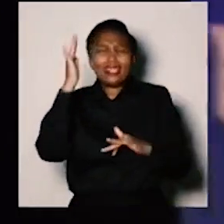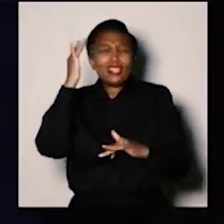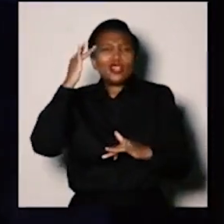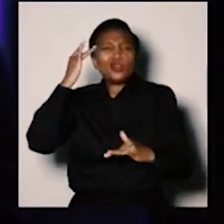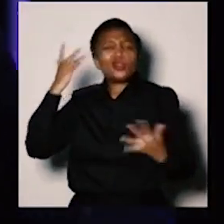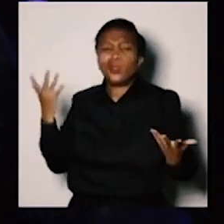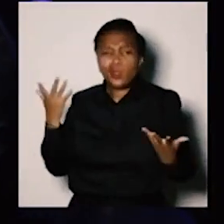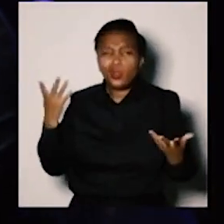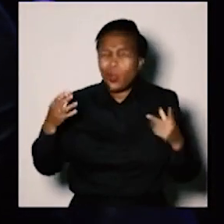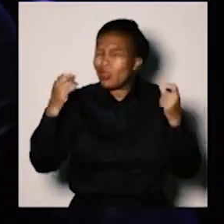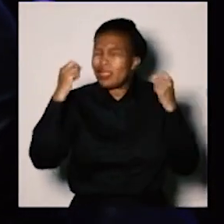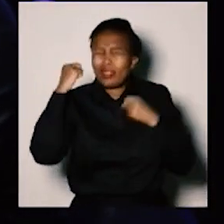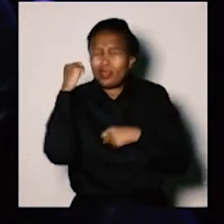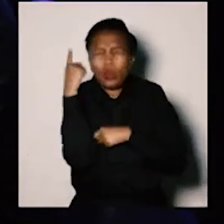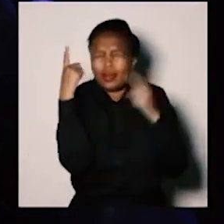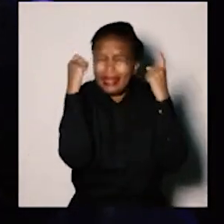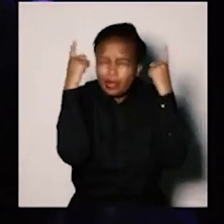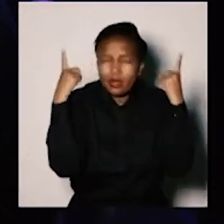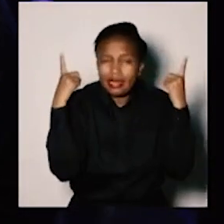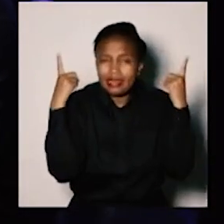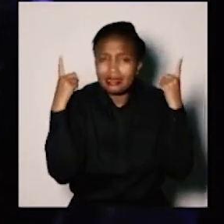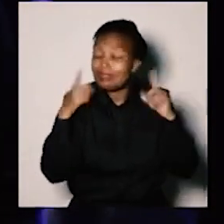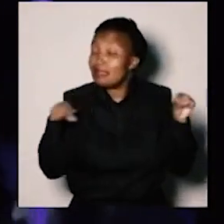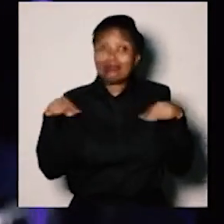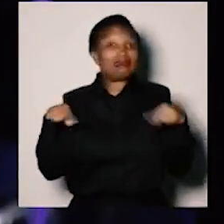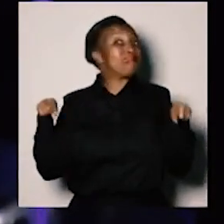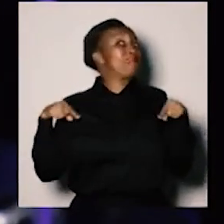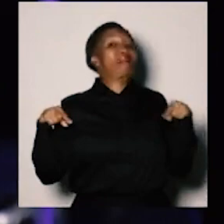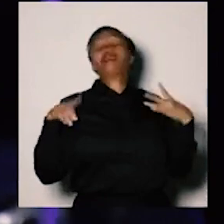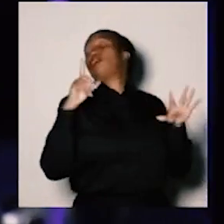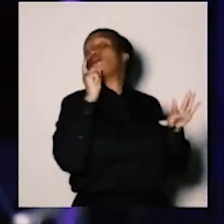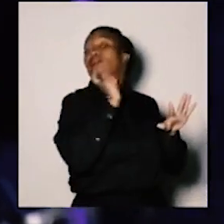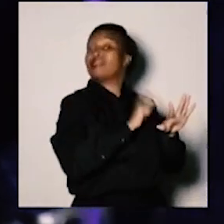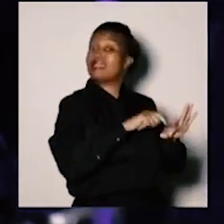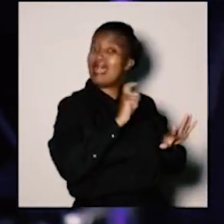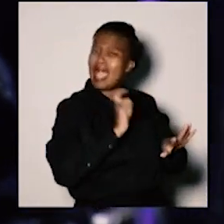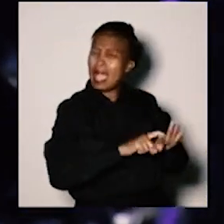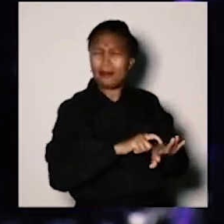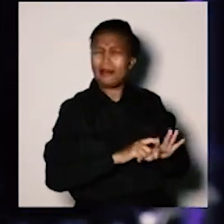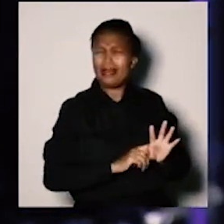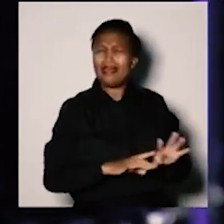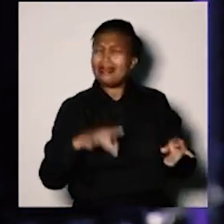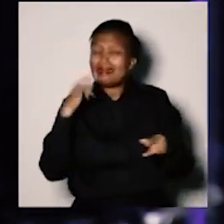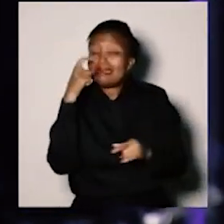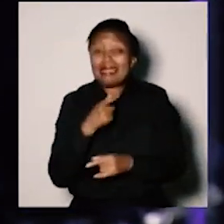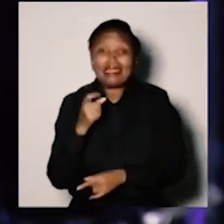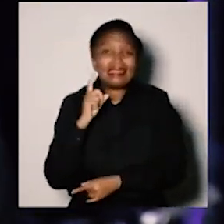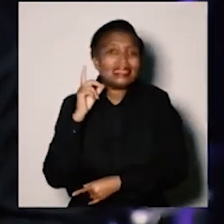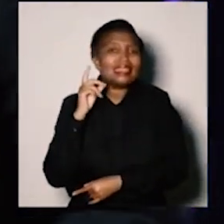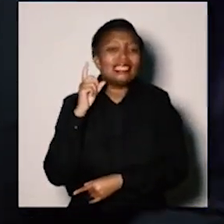it. It's a scary thing to reach that moment. And unfortunately, the truth was not preached to you.